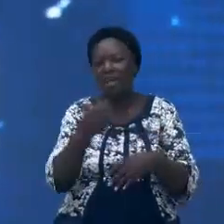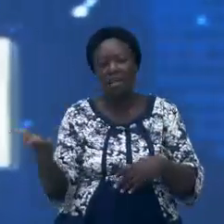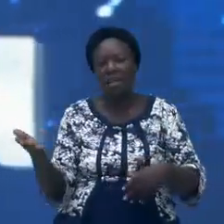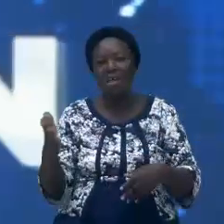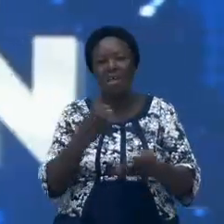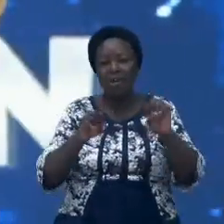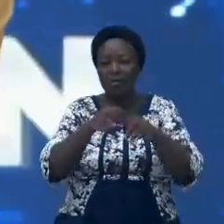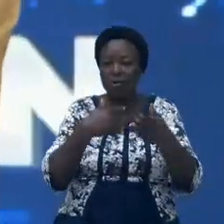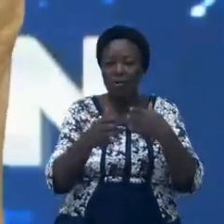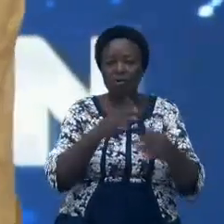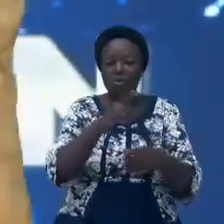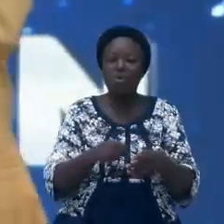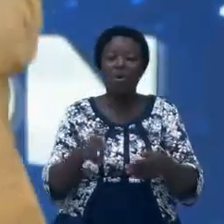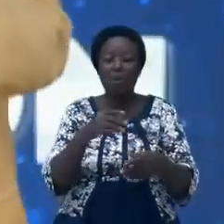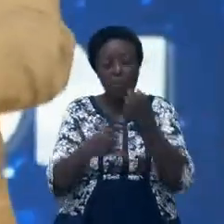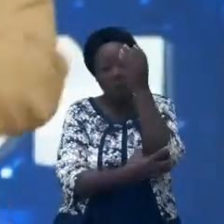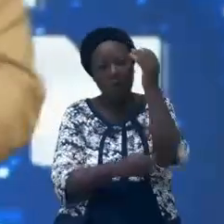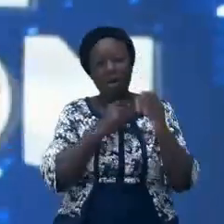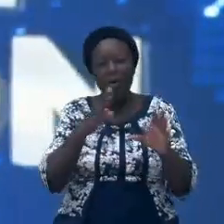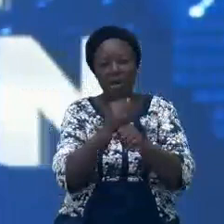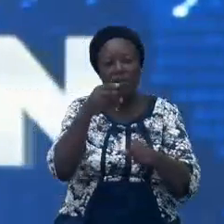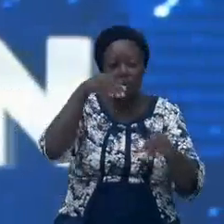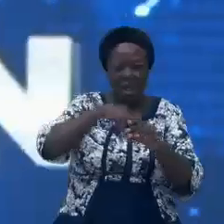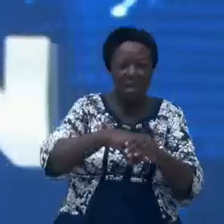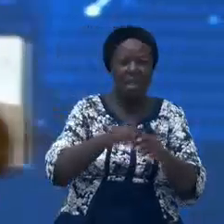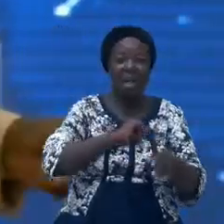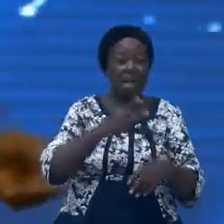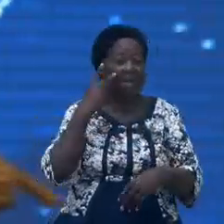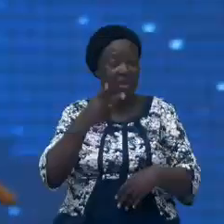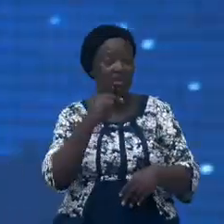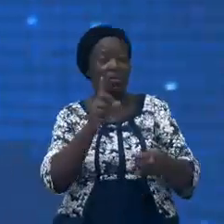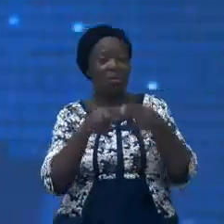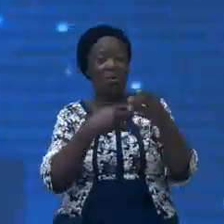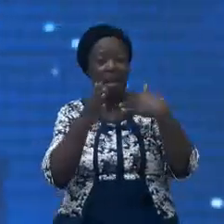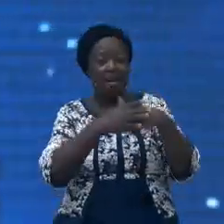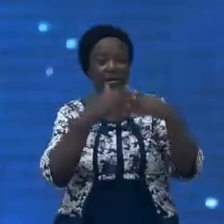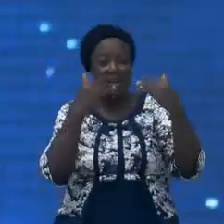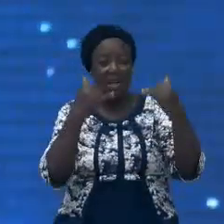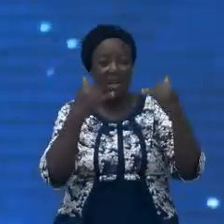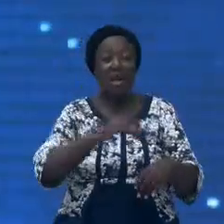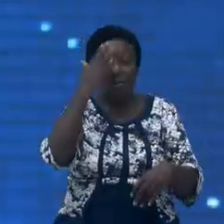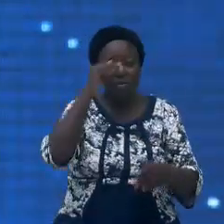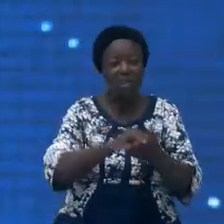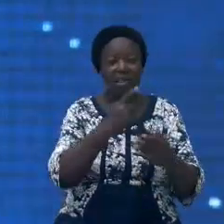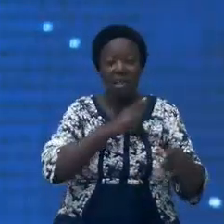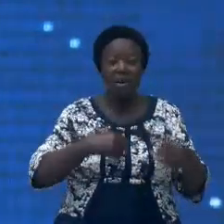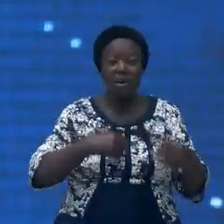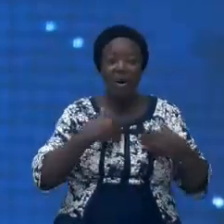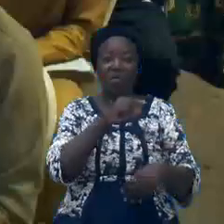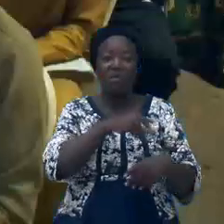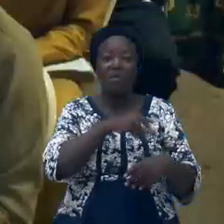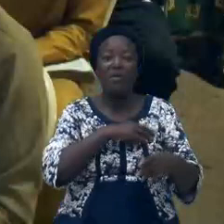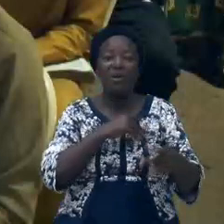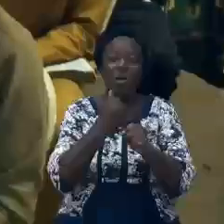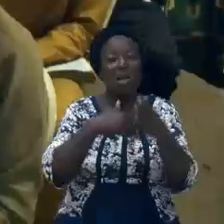your ticket to get to heaven even though you are poor. It's going to get you in. I see a candidate of heaven